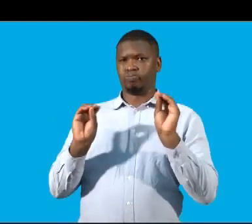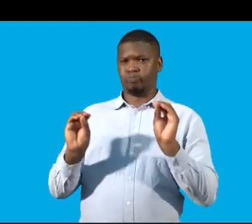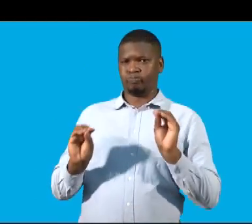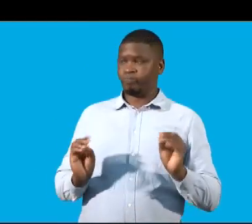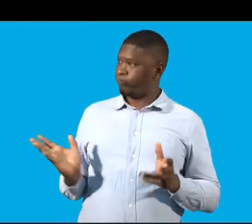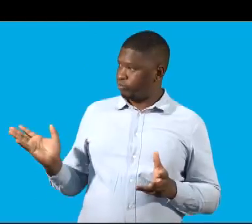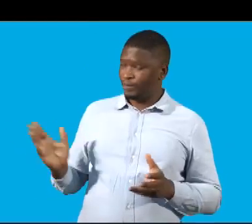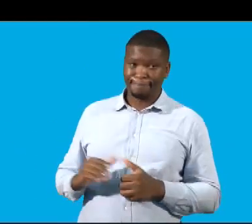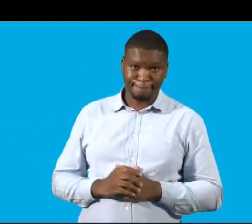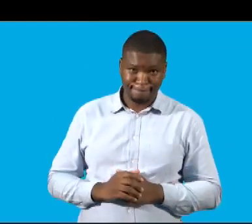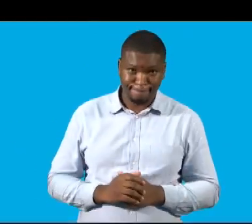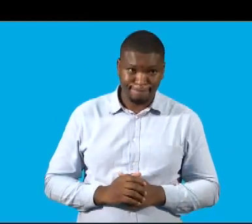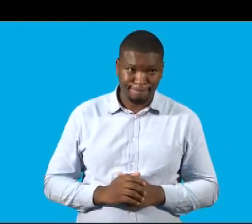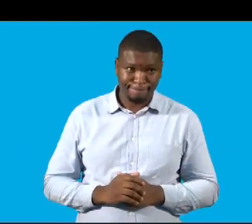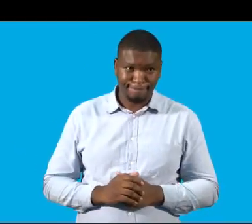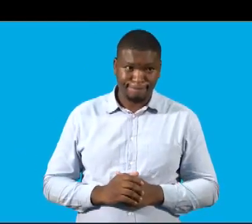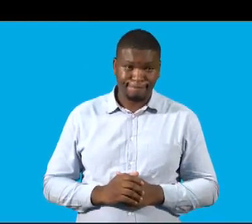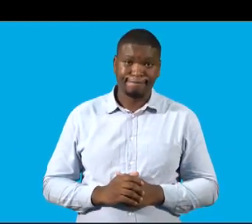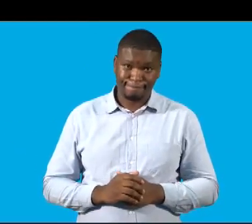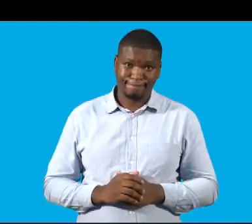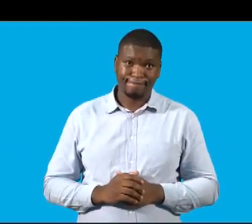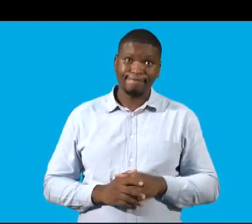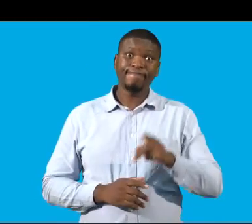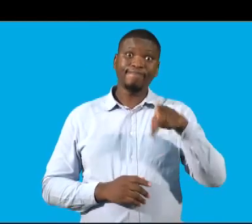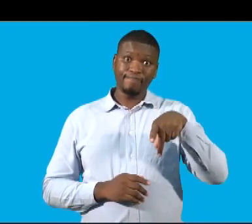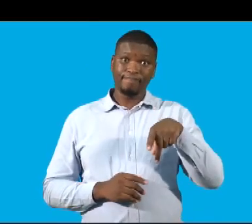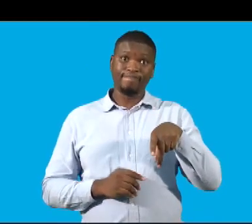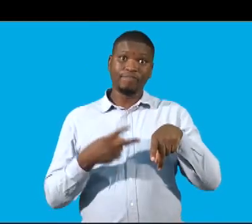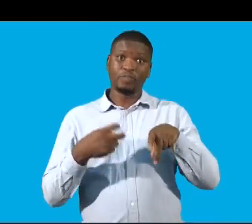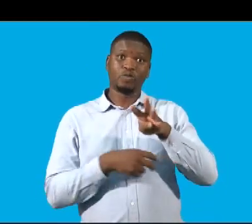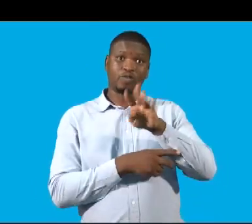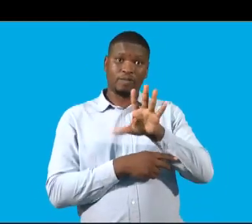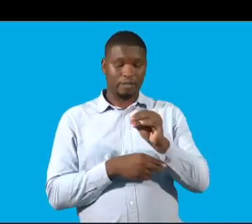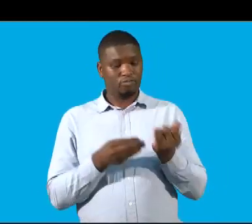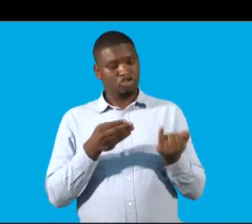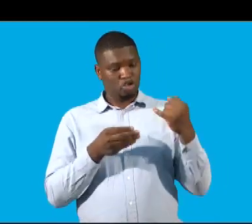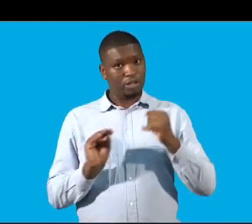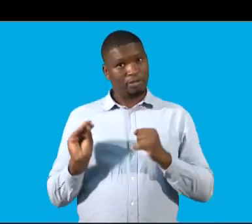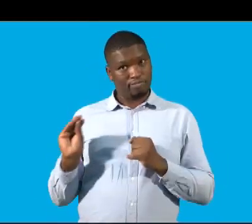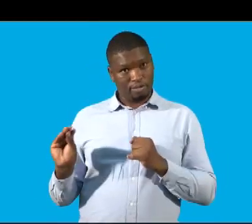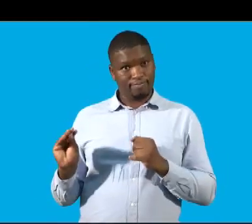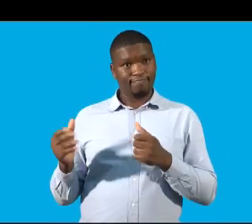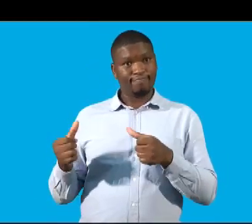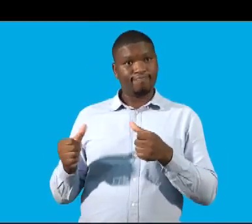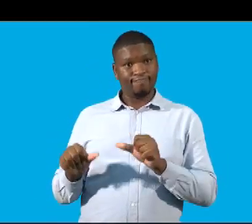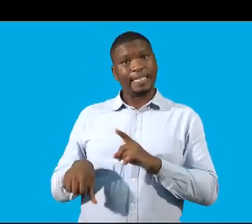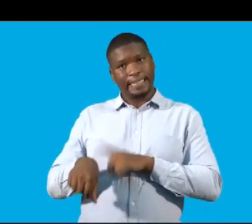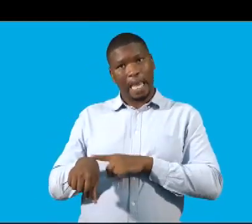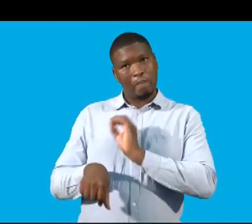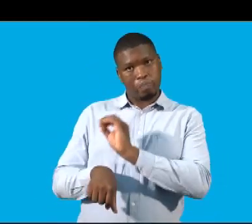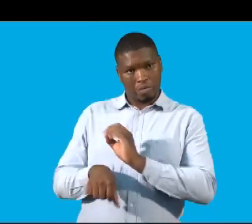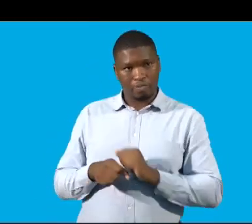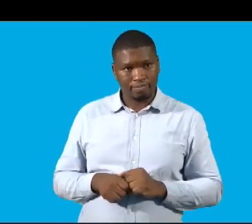there, we can see that we have the 450,000 in the place of P, we have our interest there, and then we have